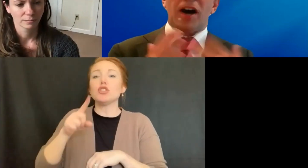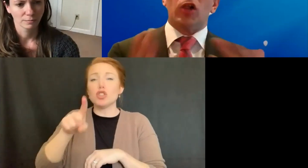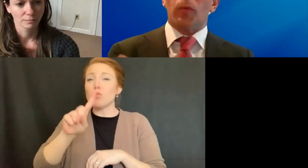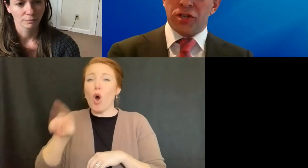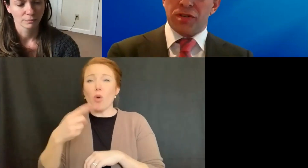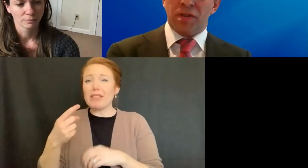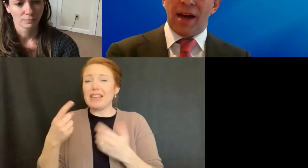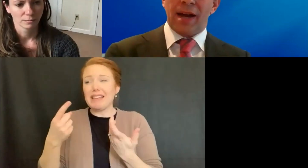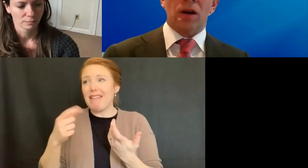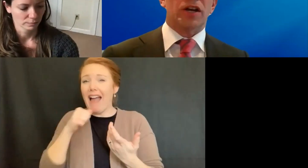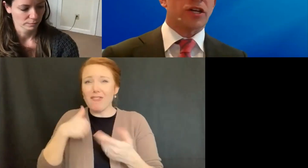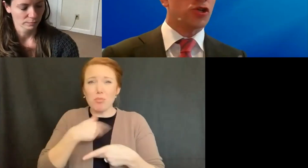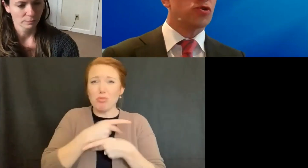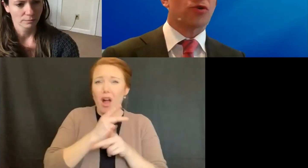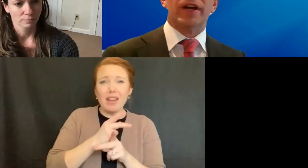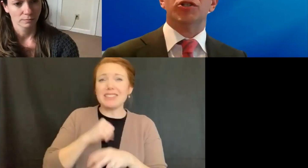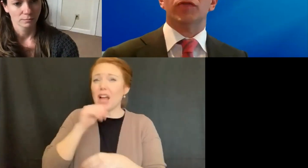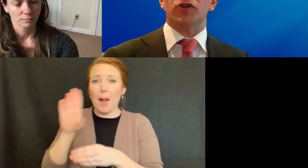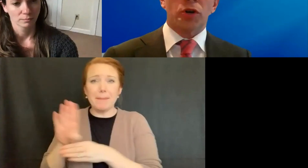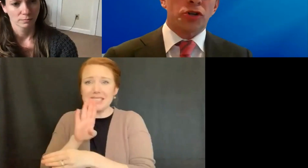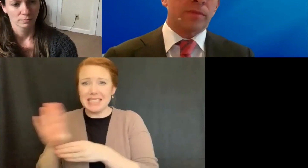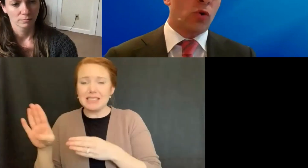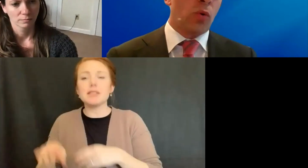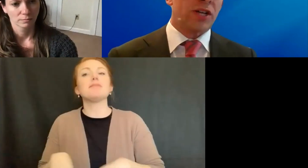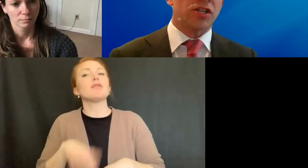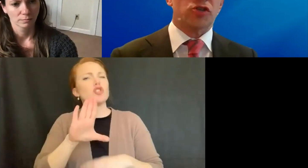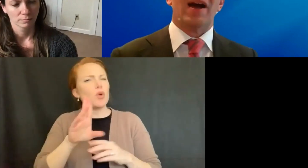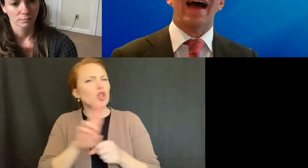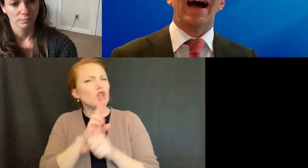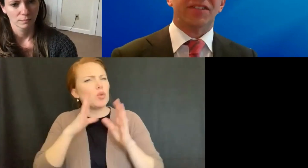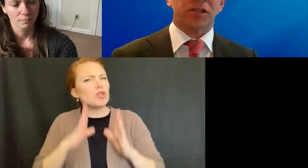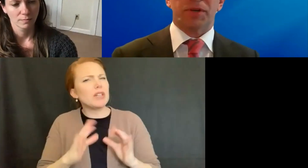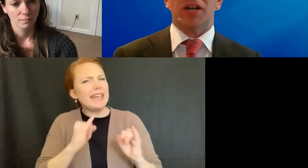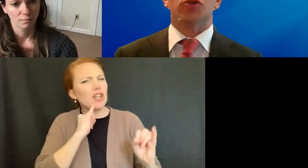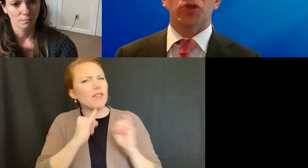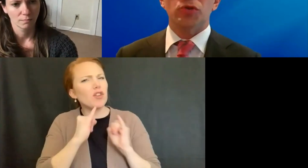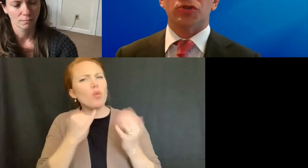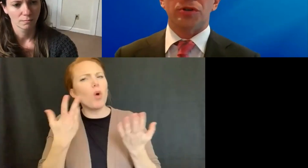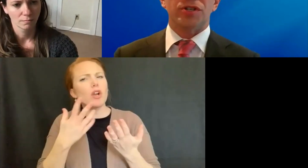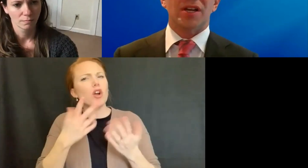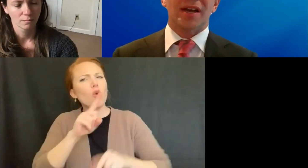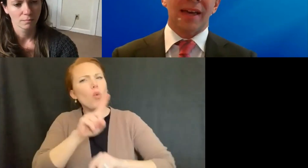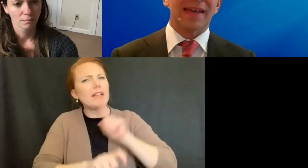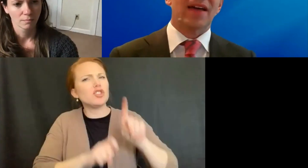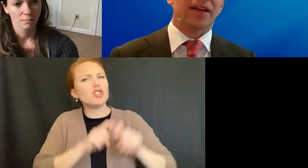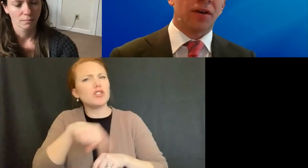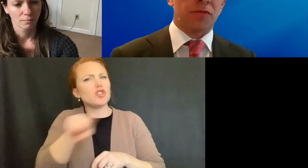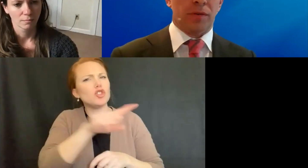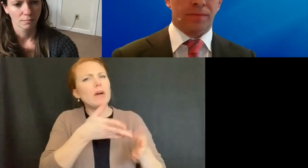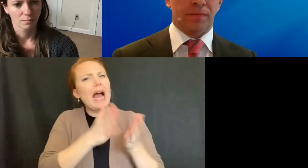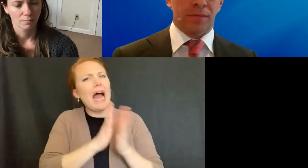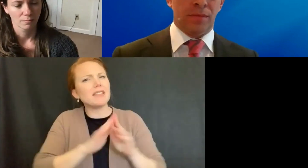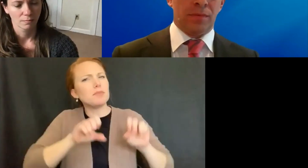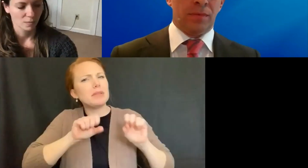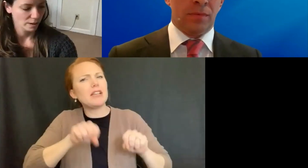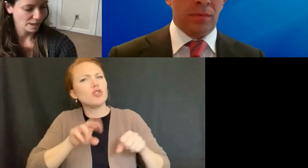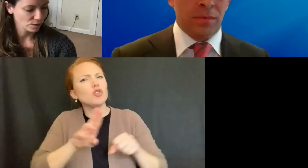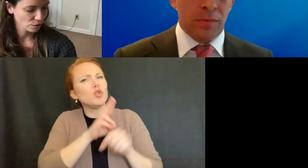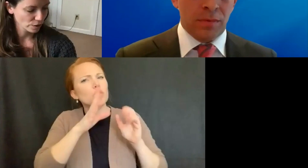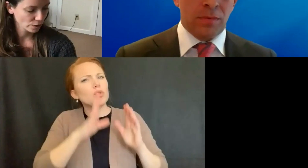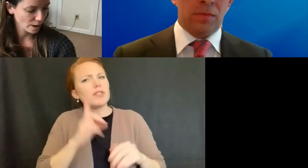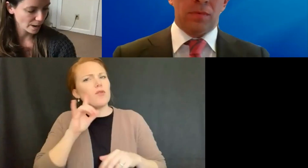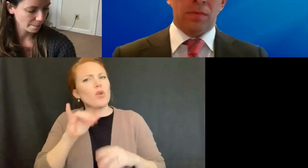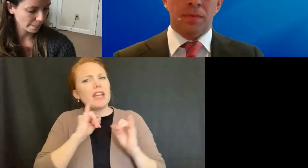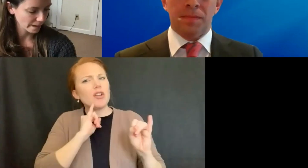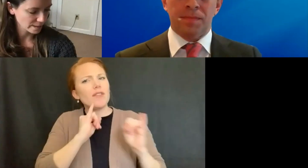put it. So I have a follow-up question for that. In a user interview, what are some questions you ask potential users in that interview? Yeah,